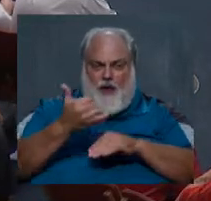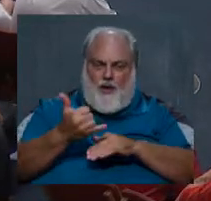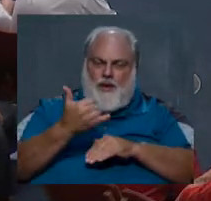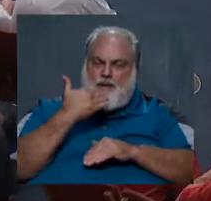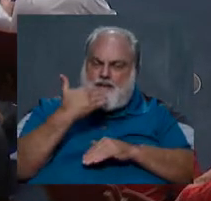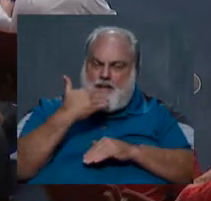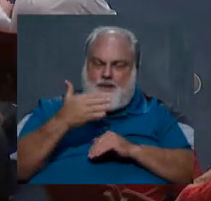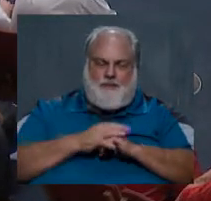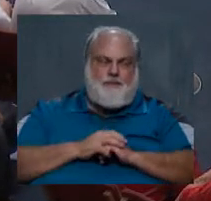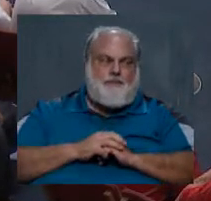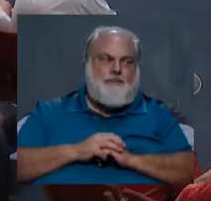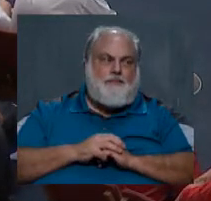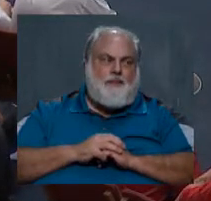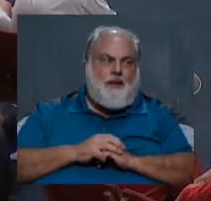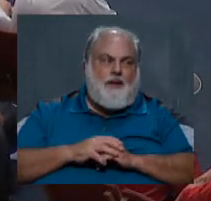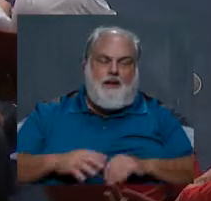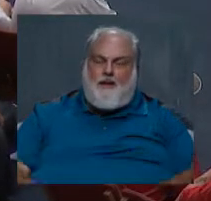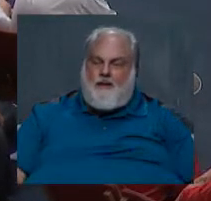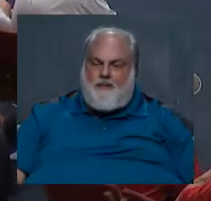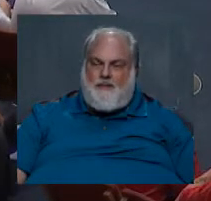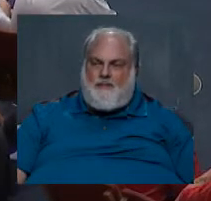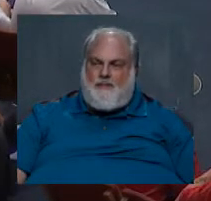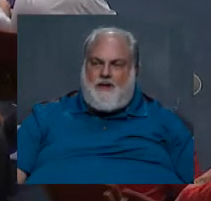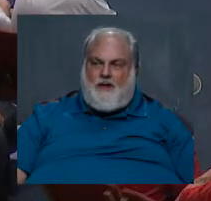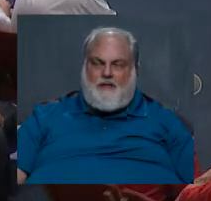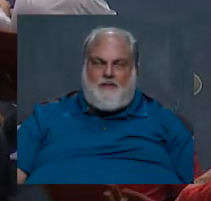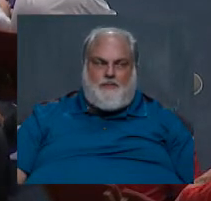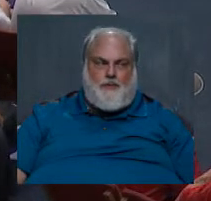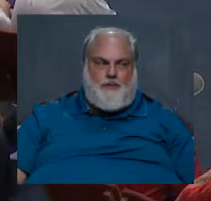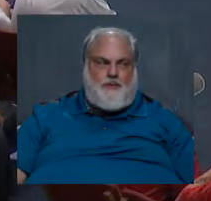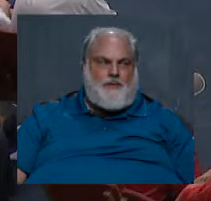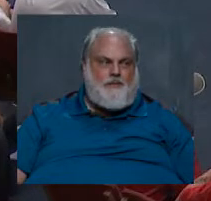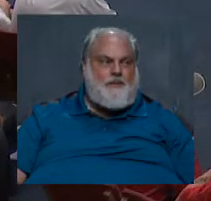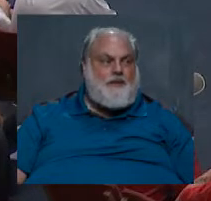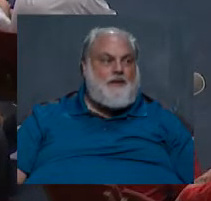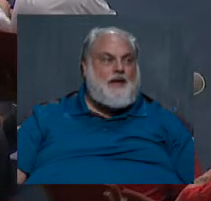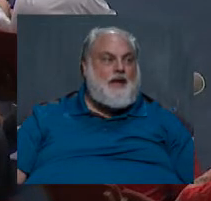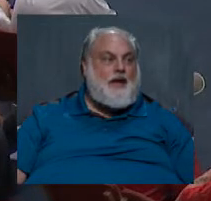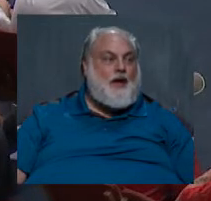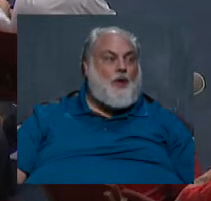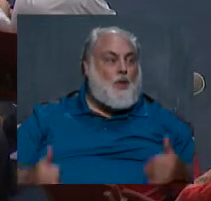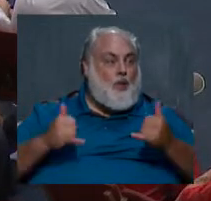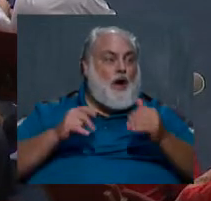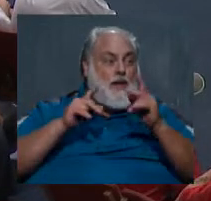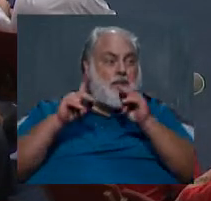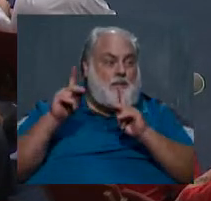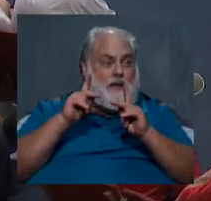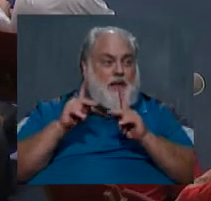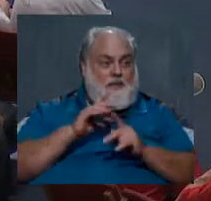Thank you, sir. Thank you, Commissioner Leahy. Other commissioners? We are a citizens